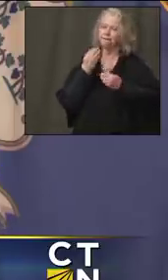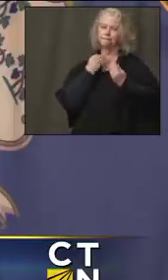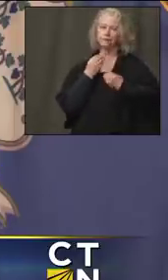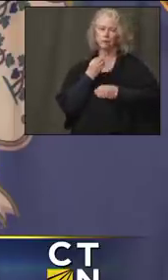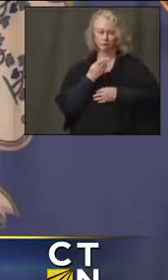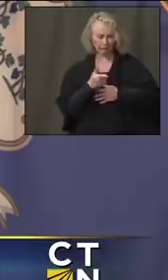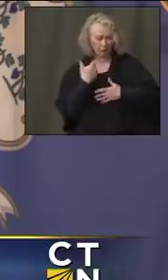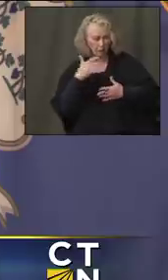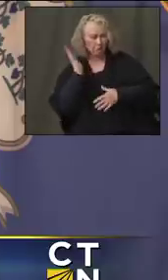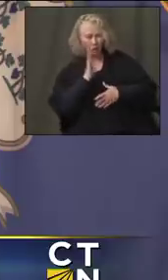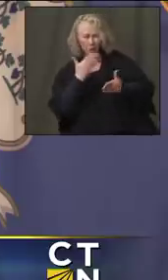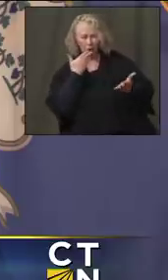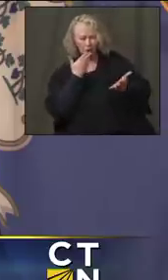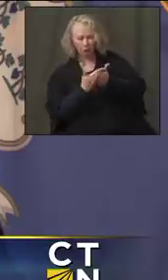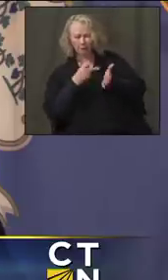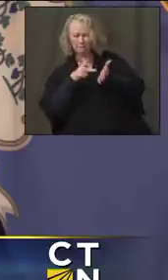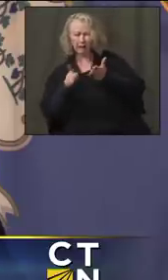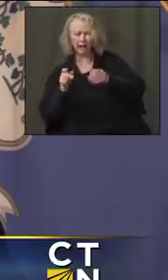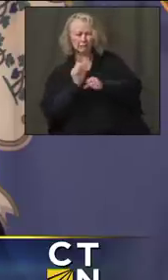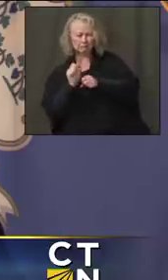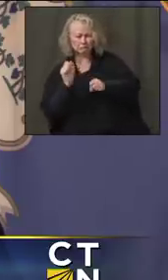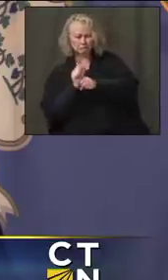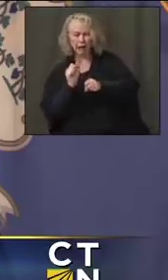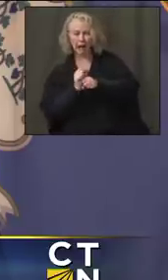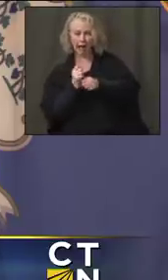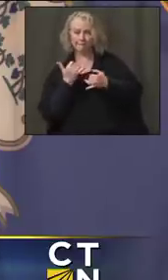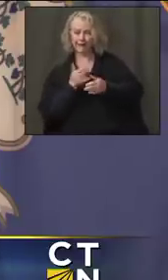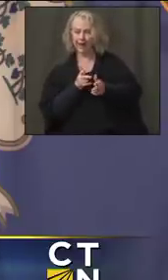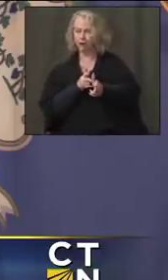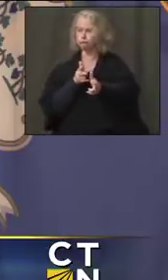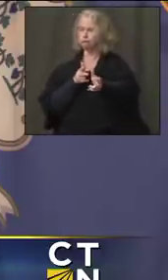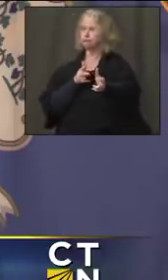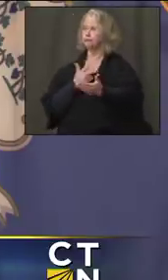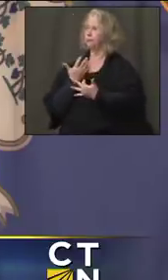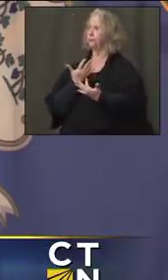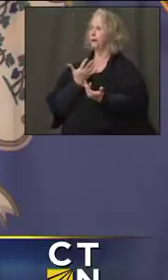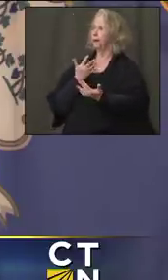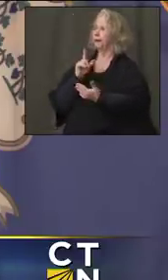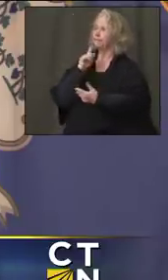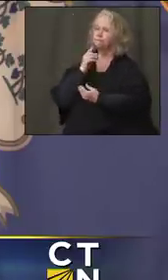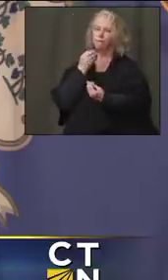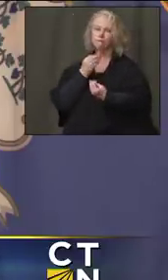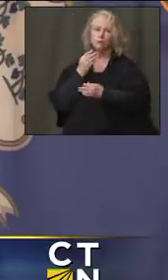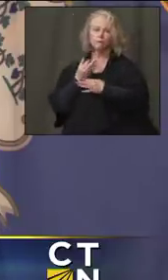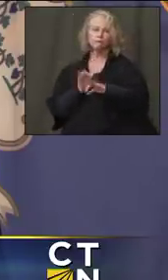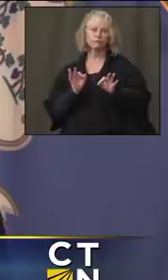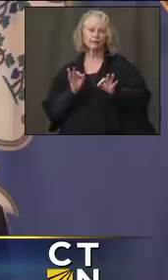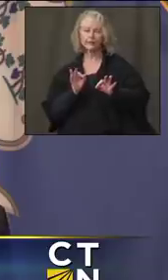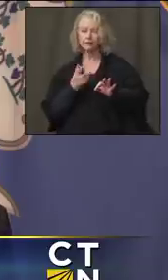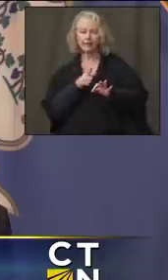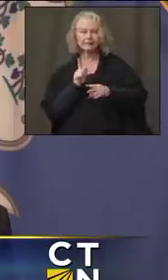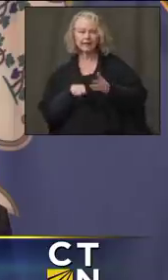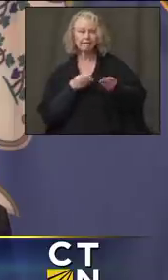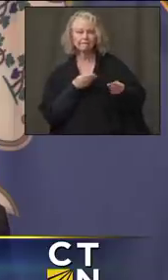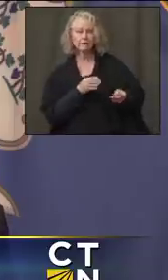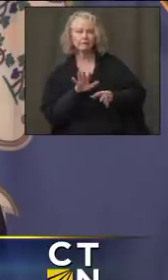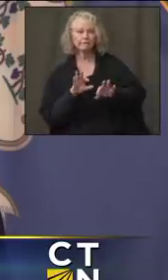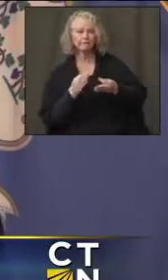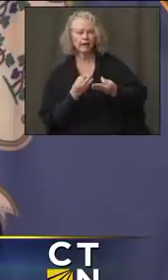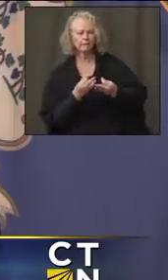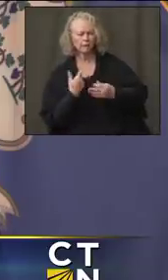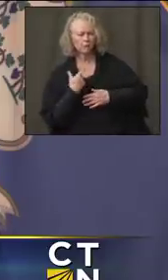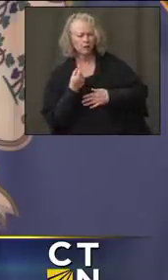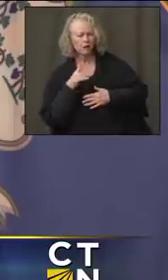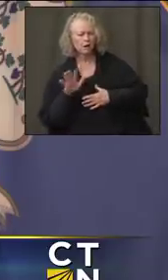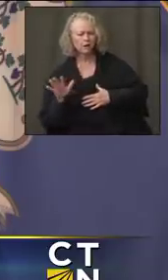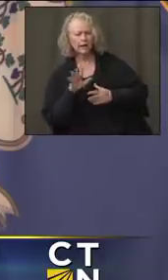line 2 hours in a car to see if they can get enough food to feed their family for the rest of the week. I think we understand the pain and the